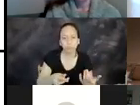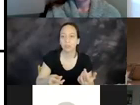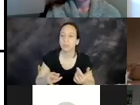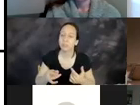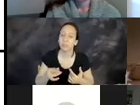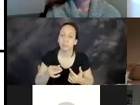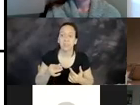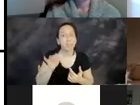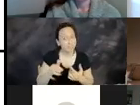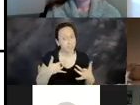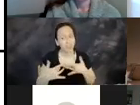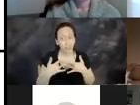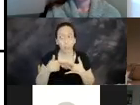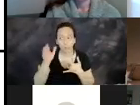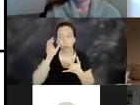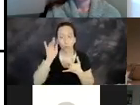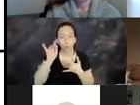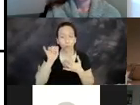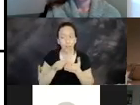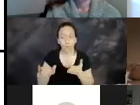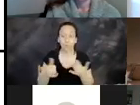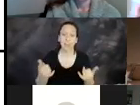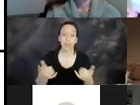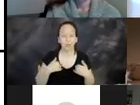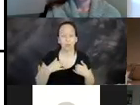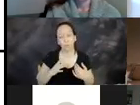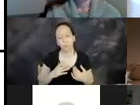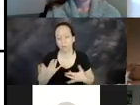from riders today. So we're really excited about that.